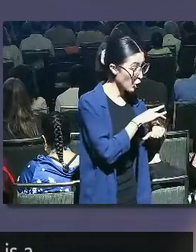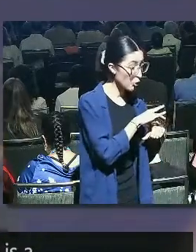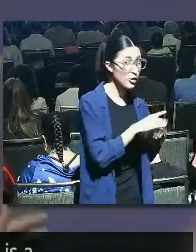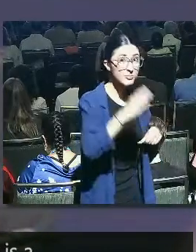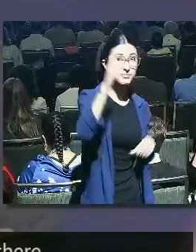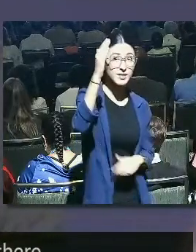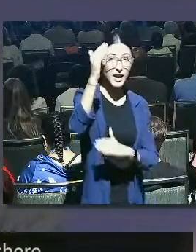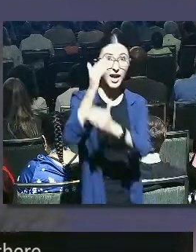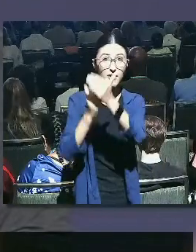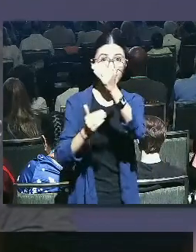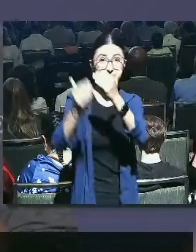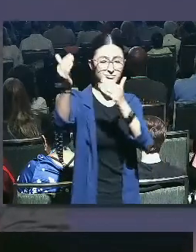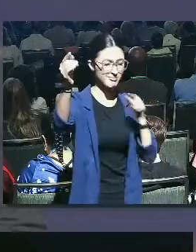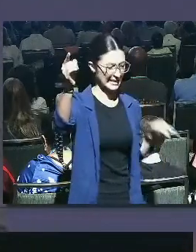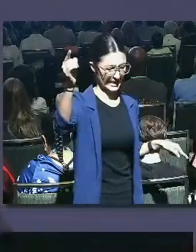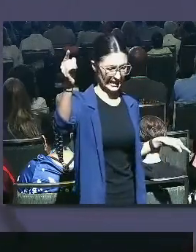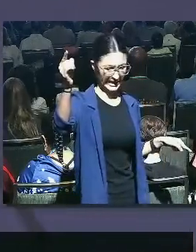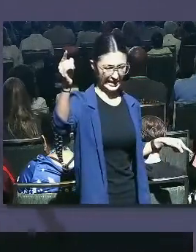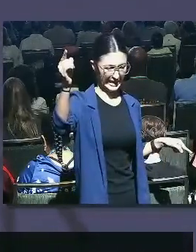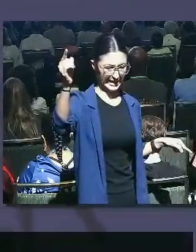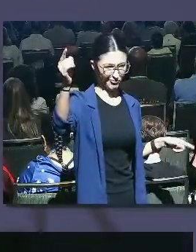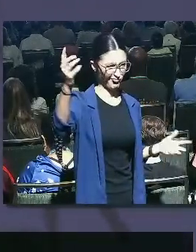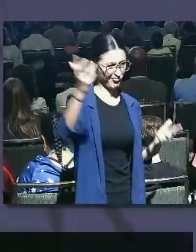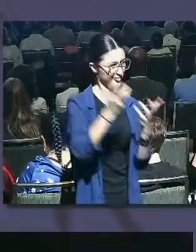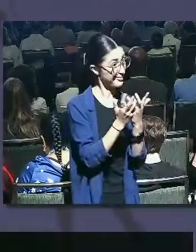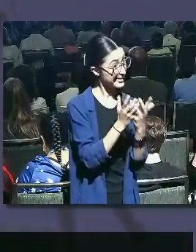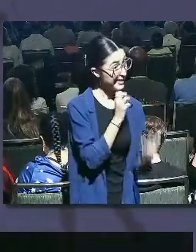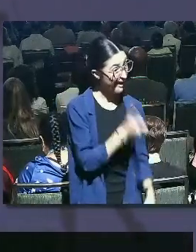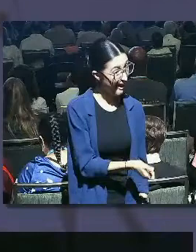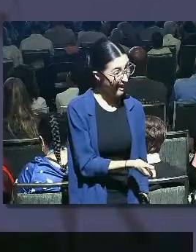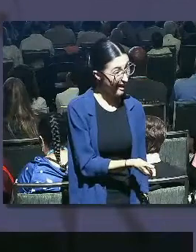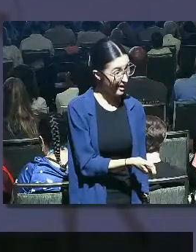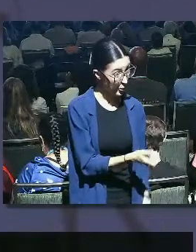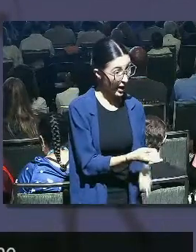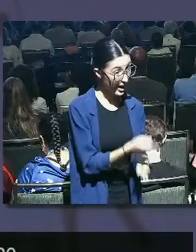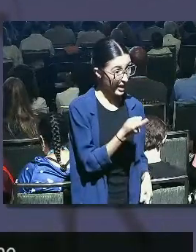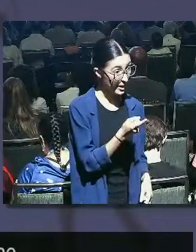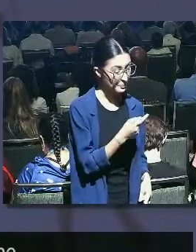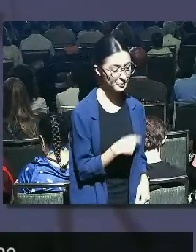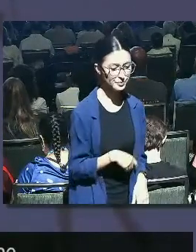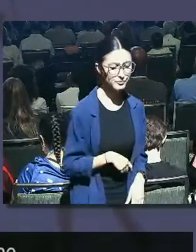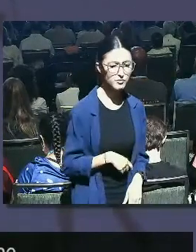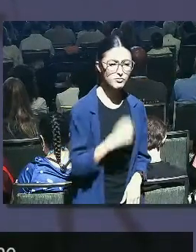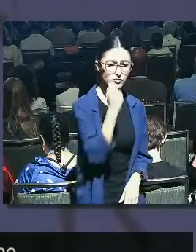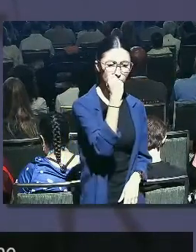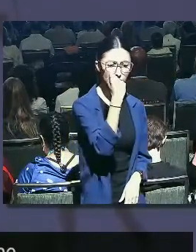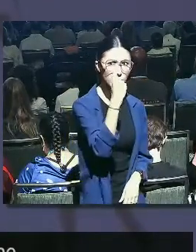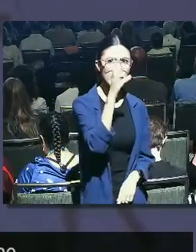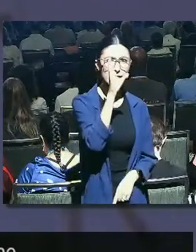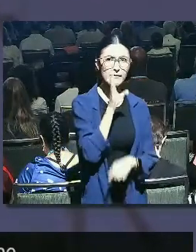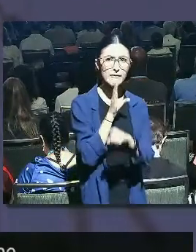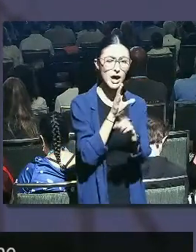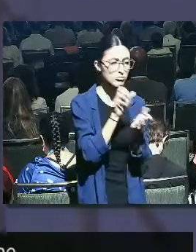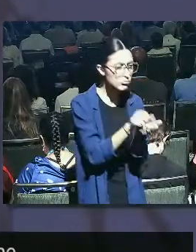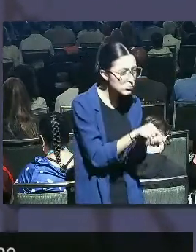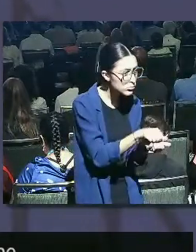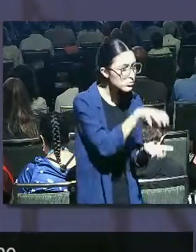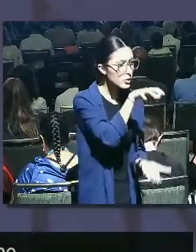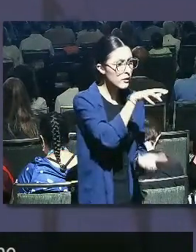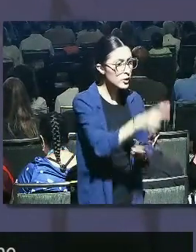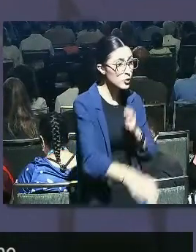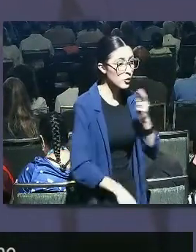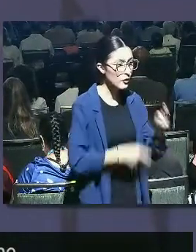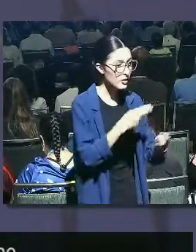how things are in the world and how God created the world to be. God created the universe in a perfect state